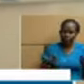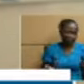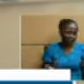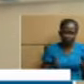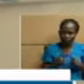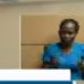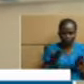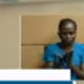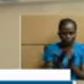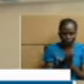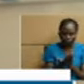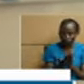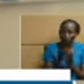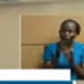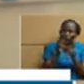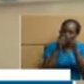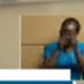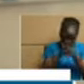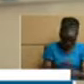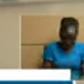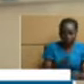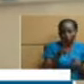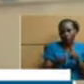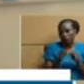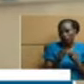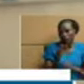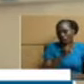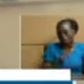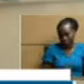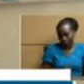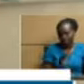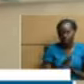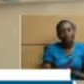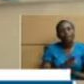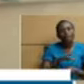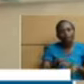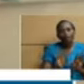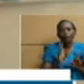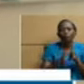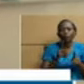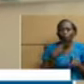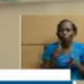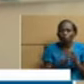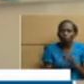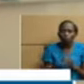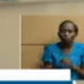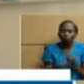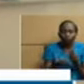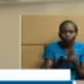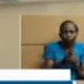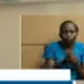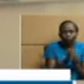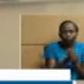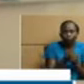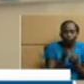calling upon you to respect older persons, because these are the people who brought you up. You find a family where